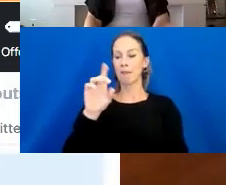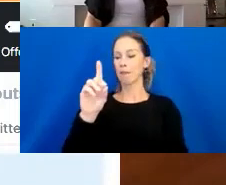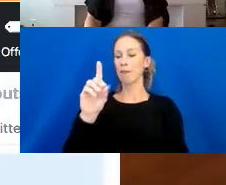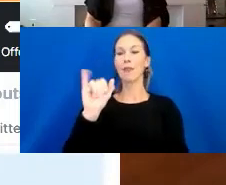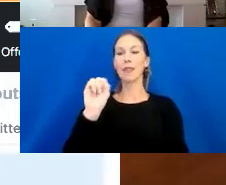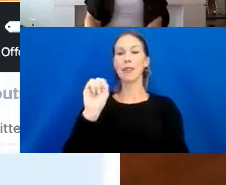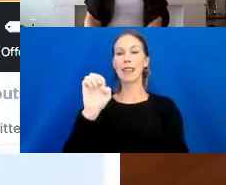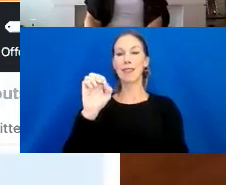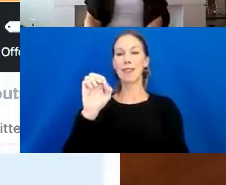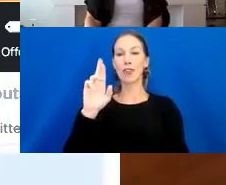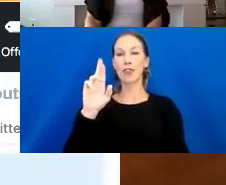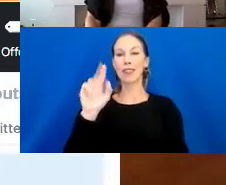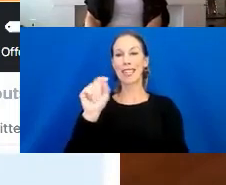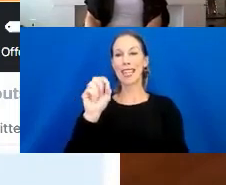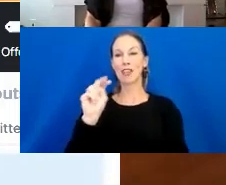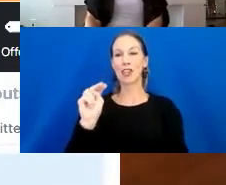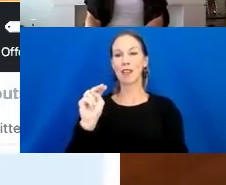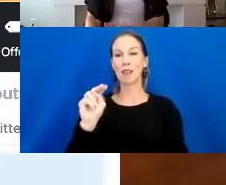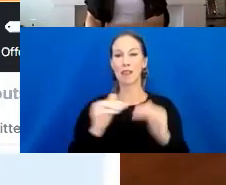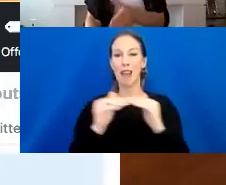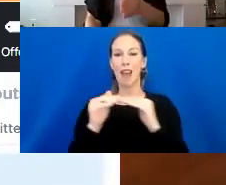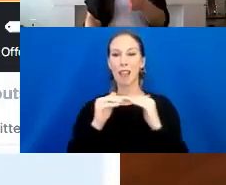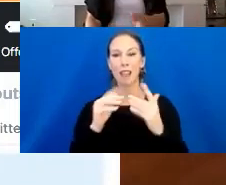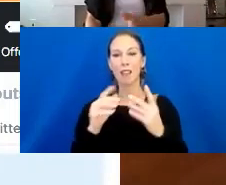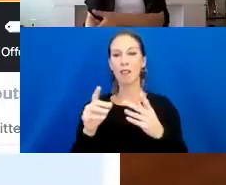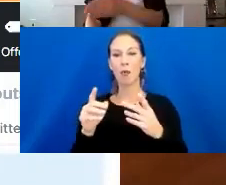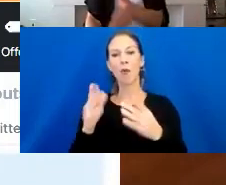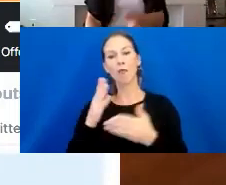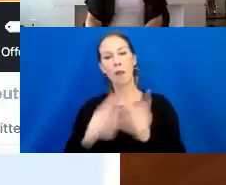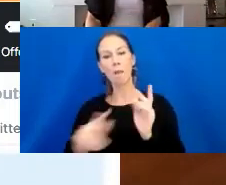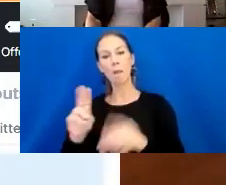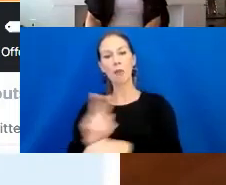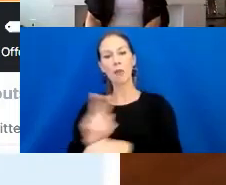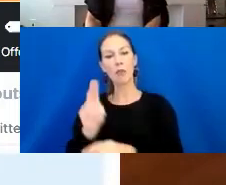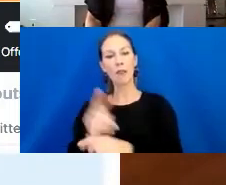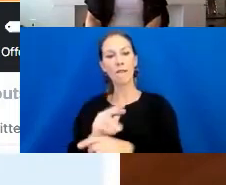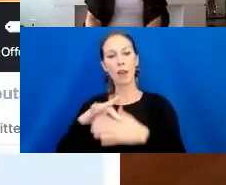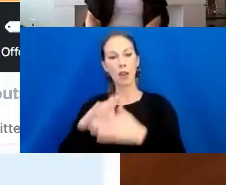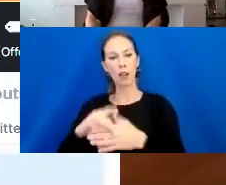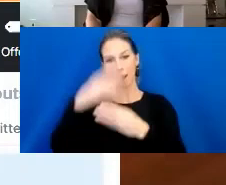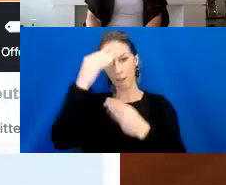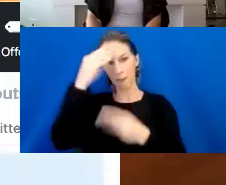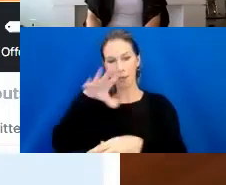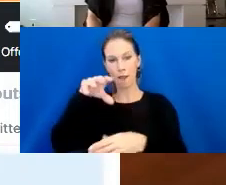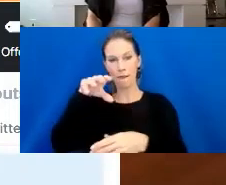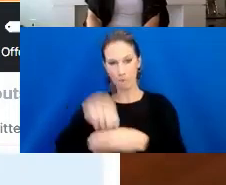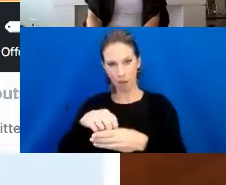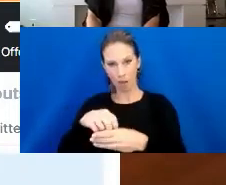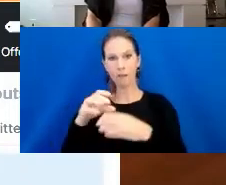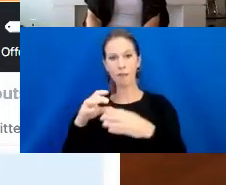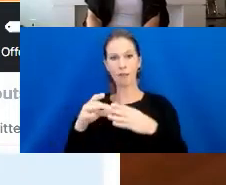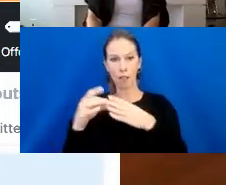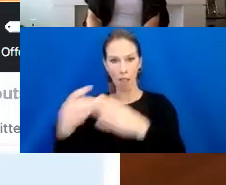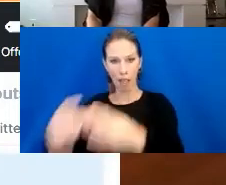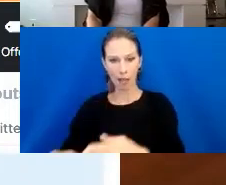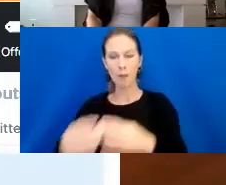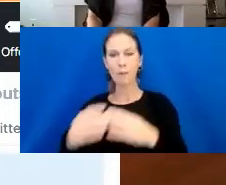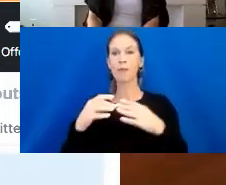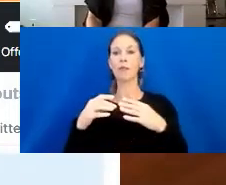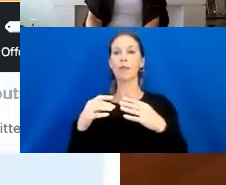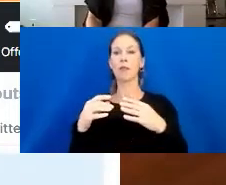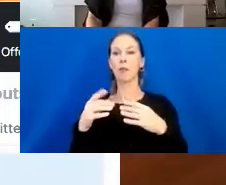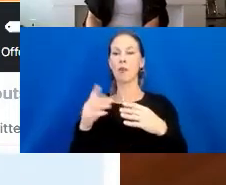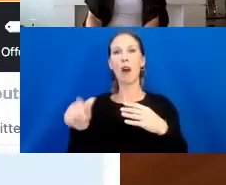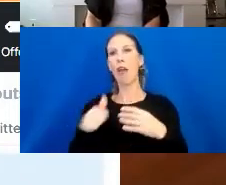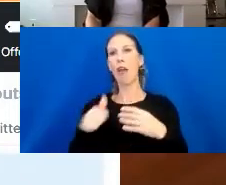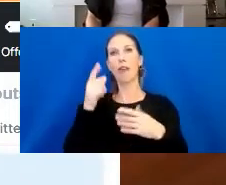are using it for similar content-driven equivalent of paper or other forms of substantive research